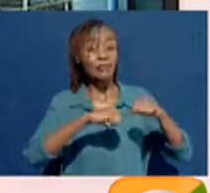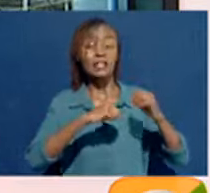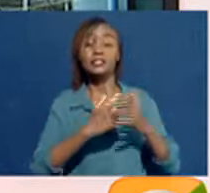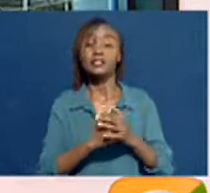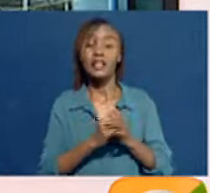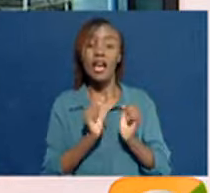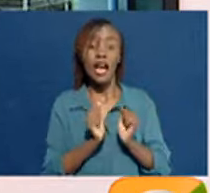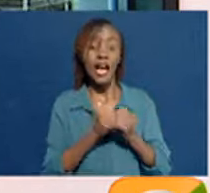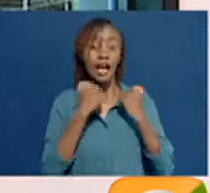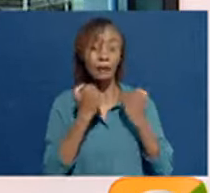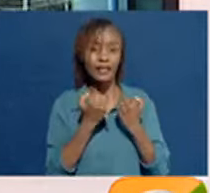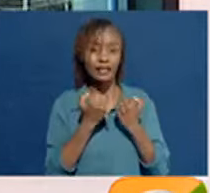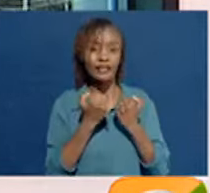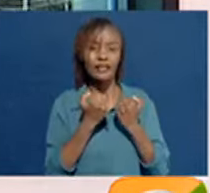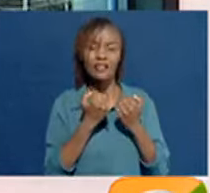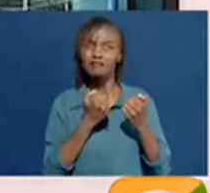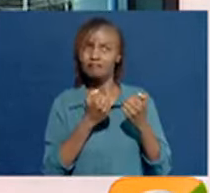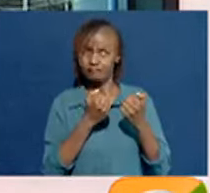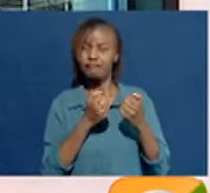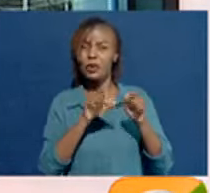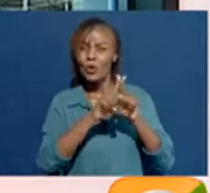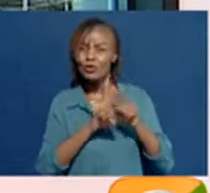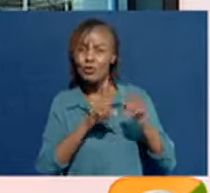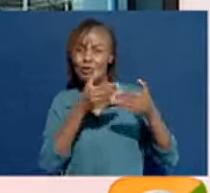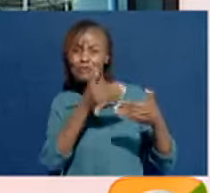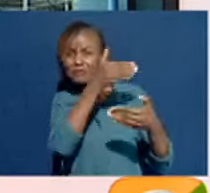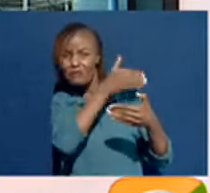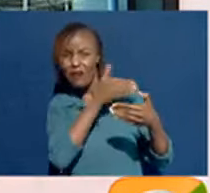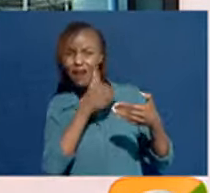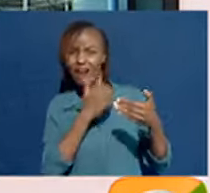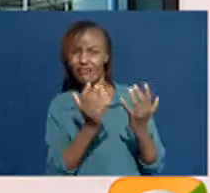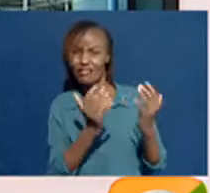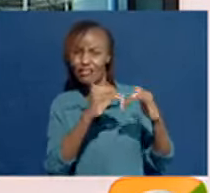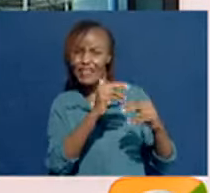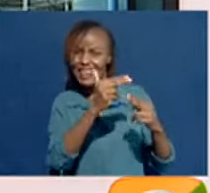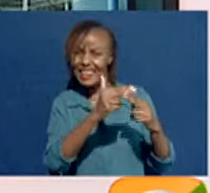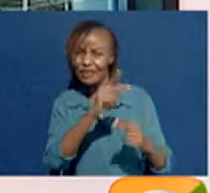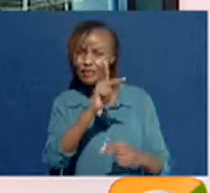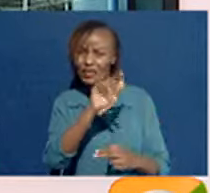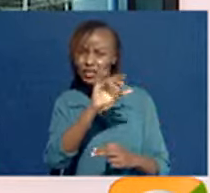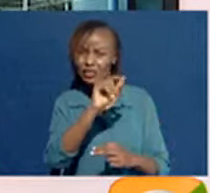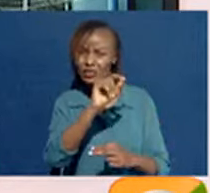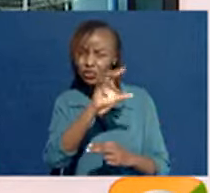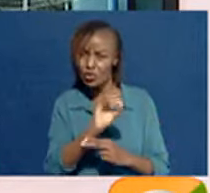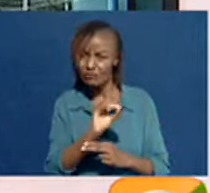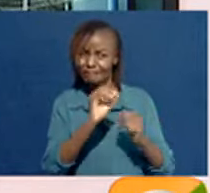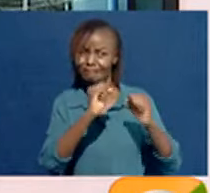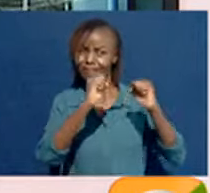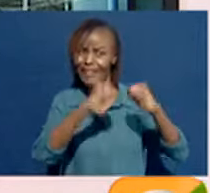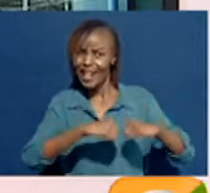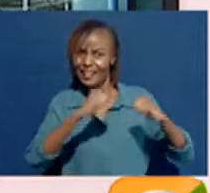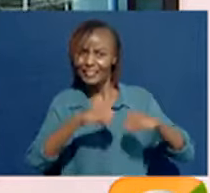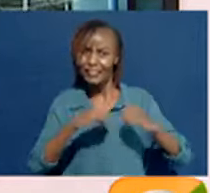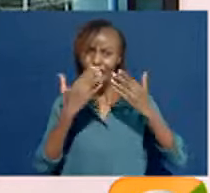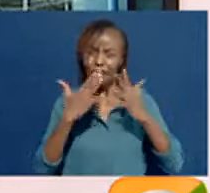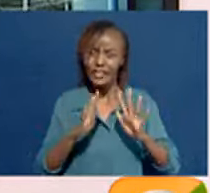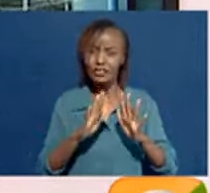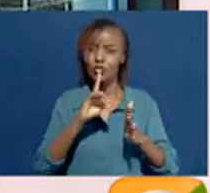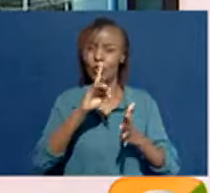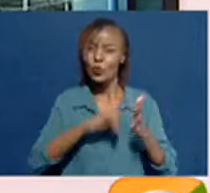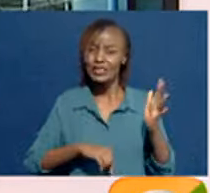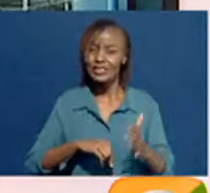fact, by the Kyoto Protocol of 1997, where it was also decided that a carbon credit